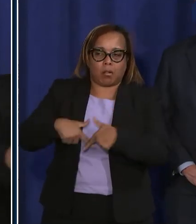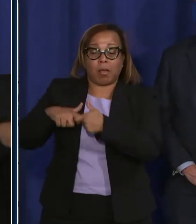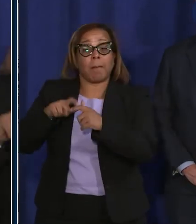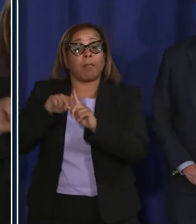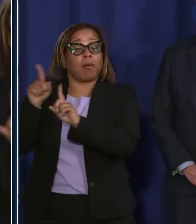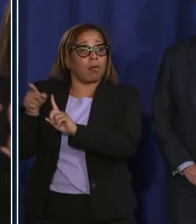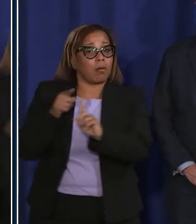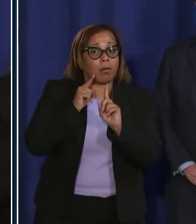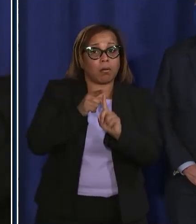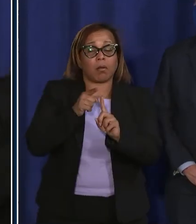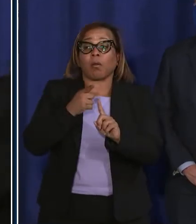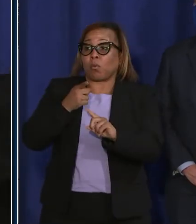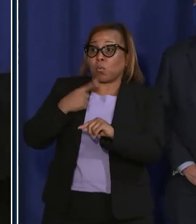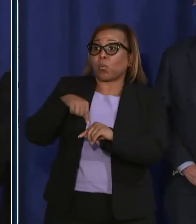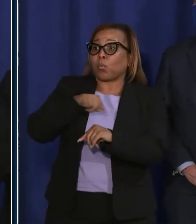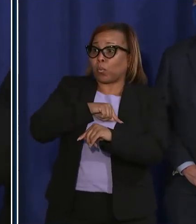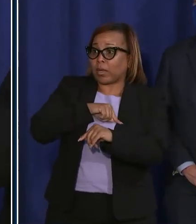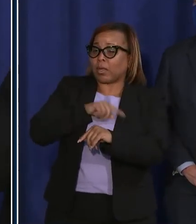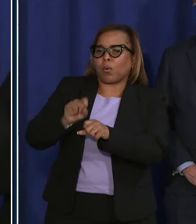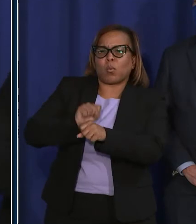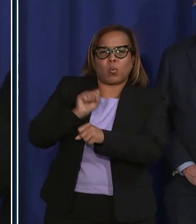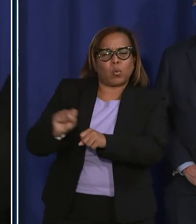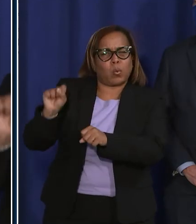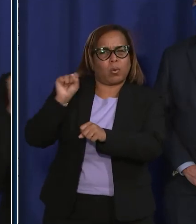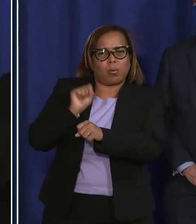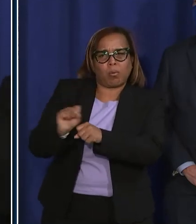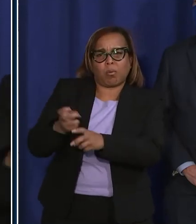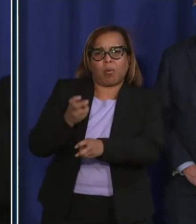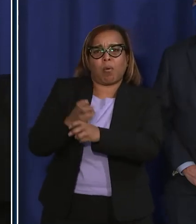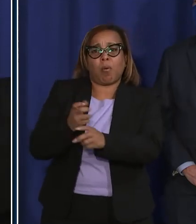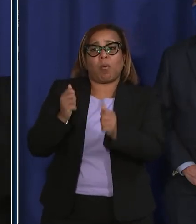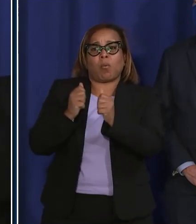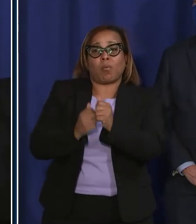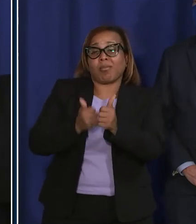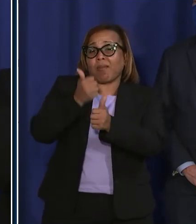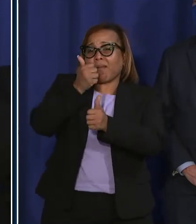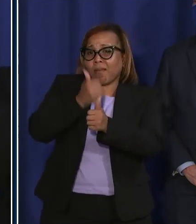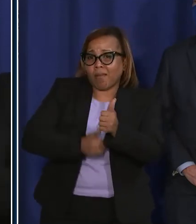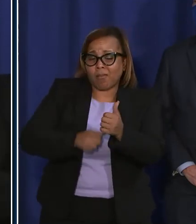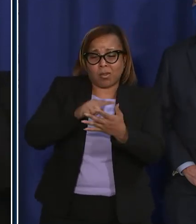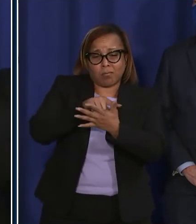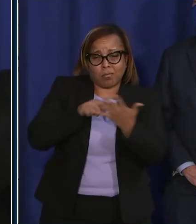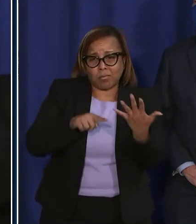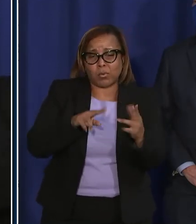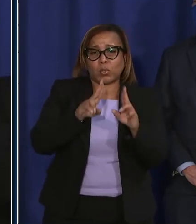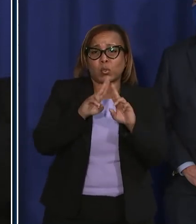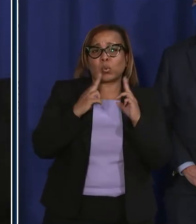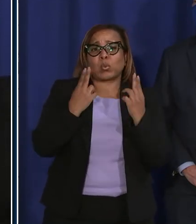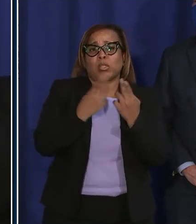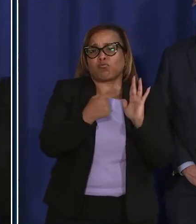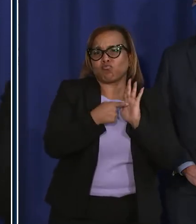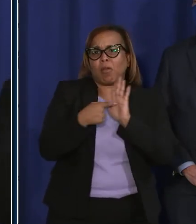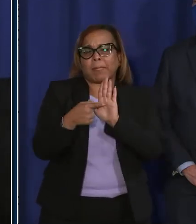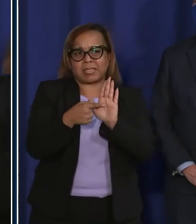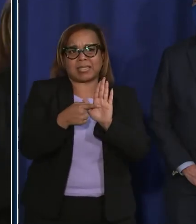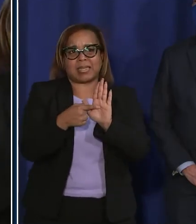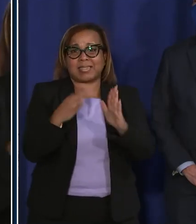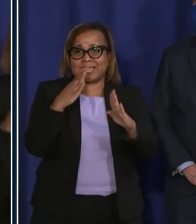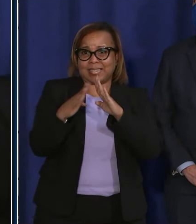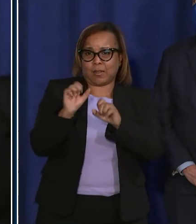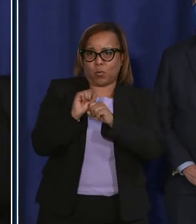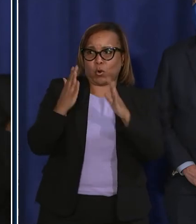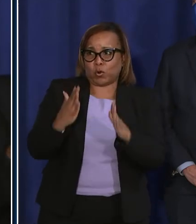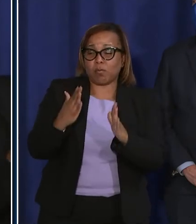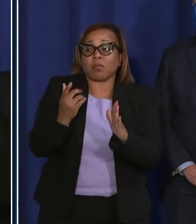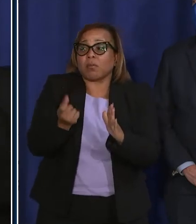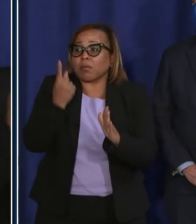bottom line is we worked hard with every single union that represented city workers